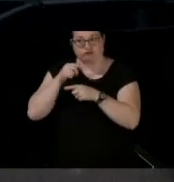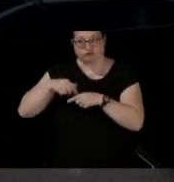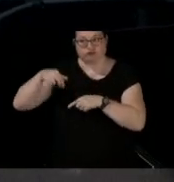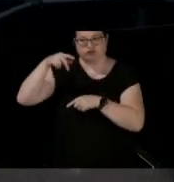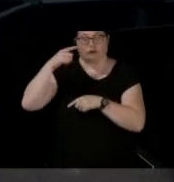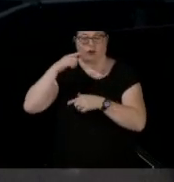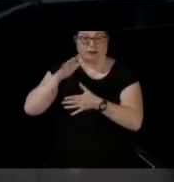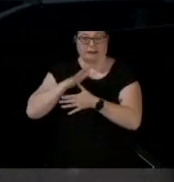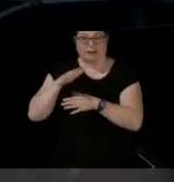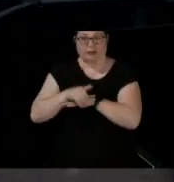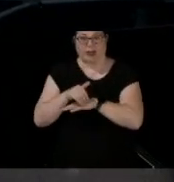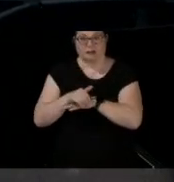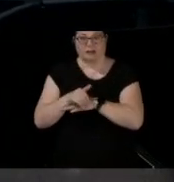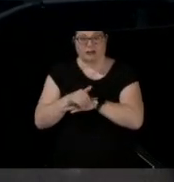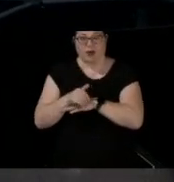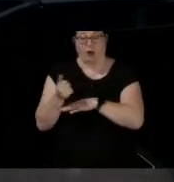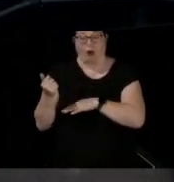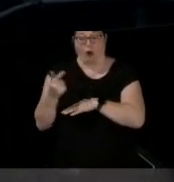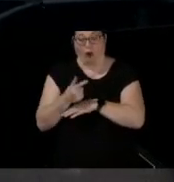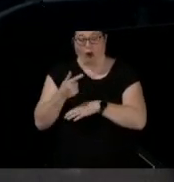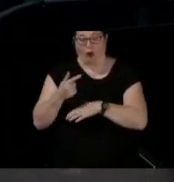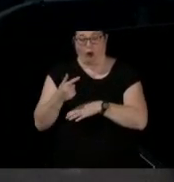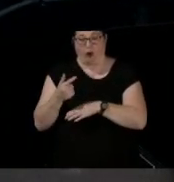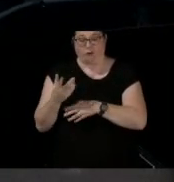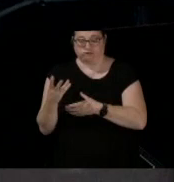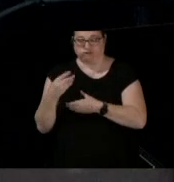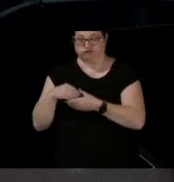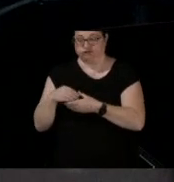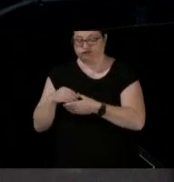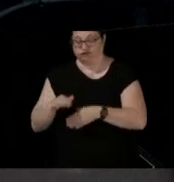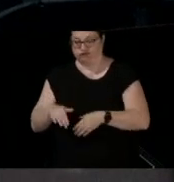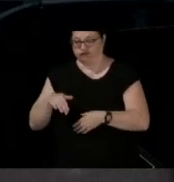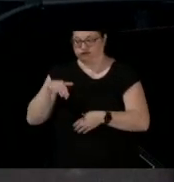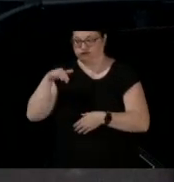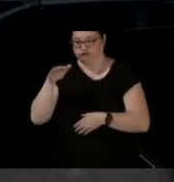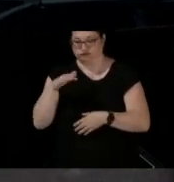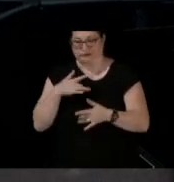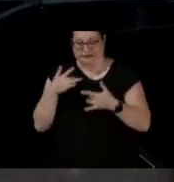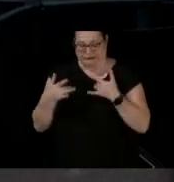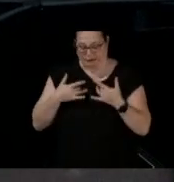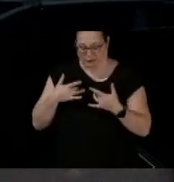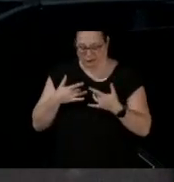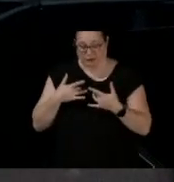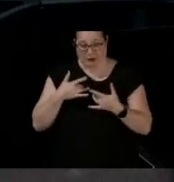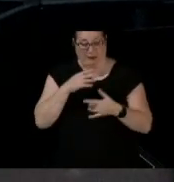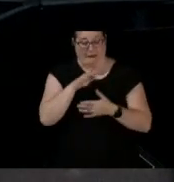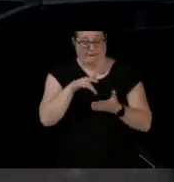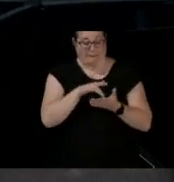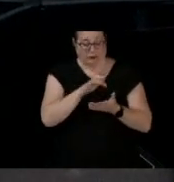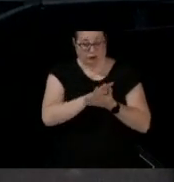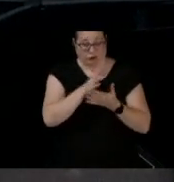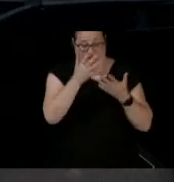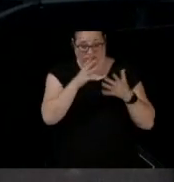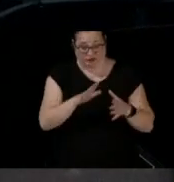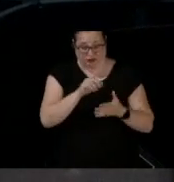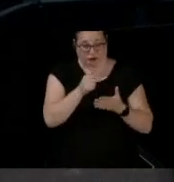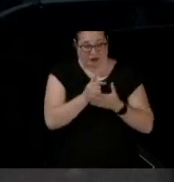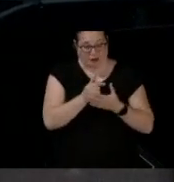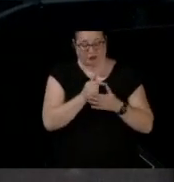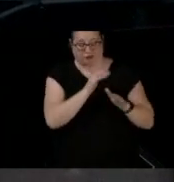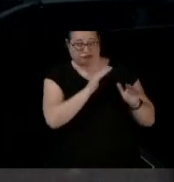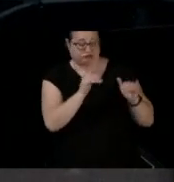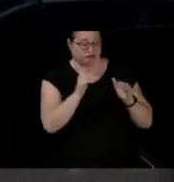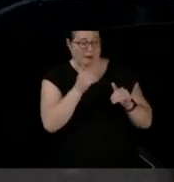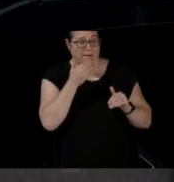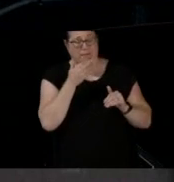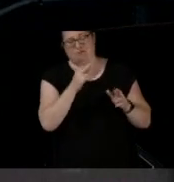all contributed to our growing excitement. As we graduated middle school with hopes in our hearts, we prepared ourselves to say goodbye to our